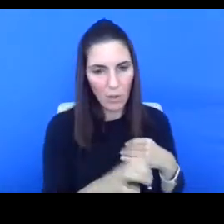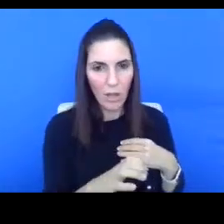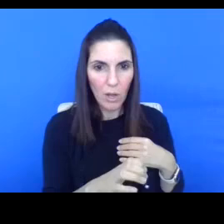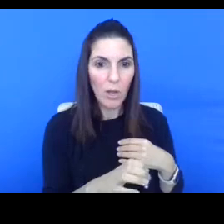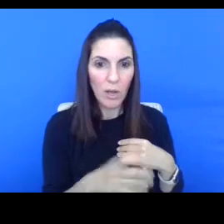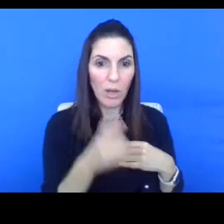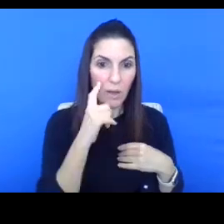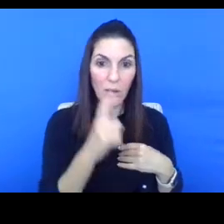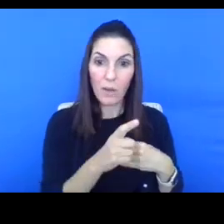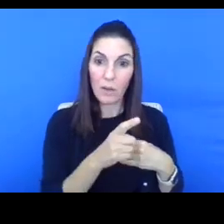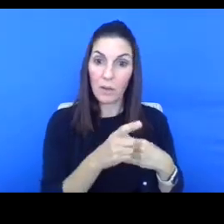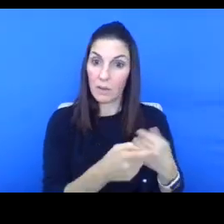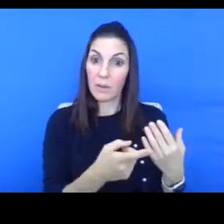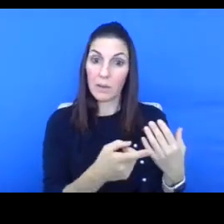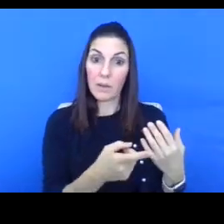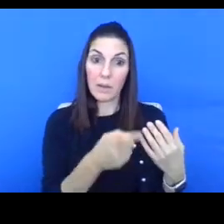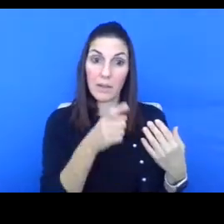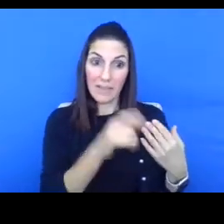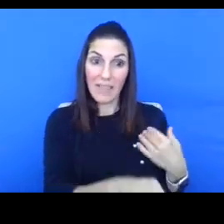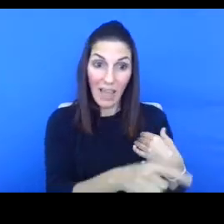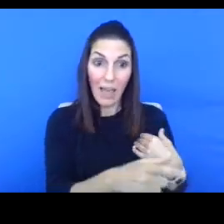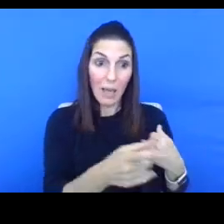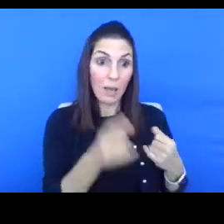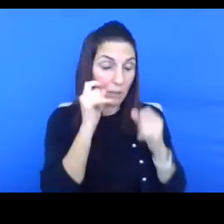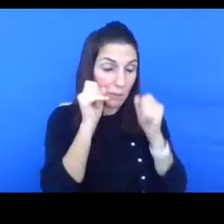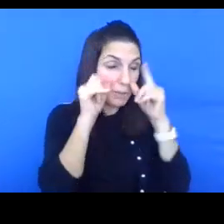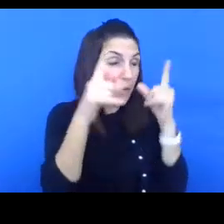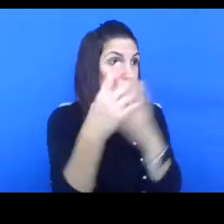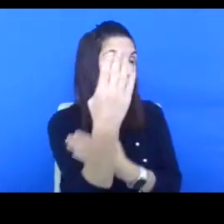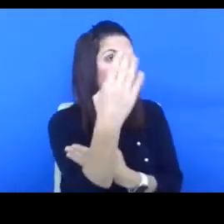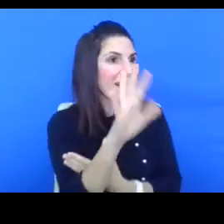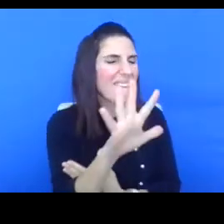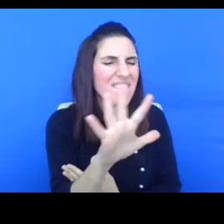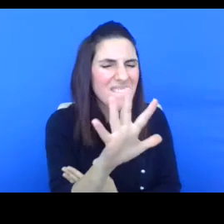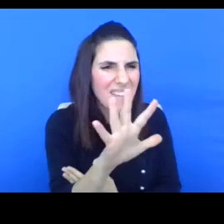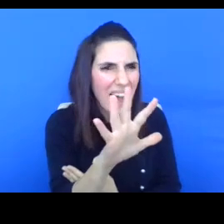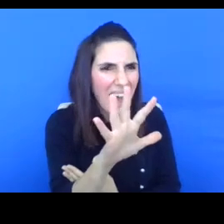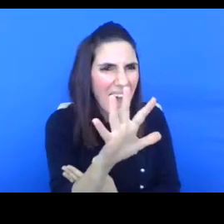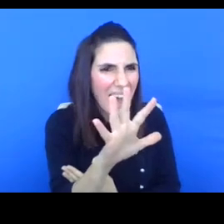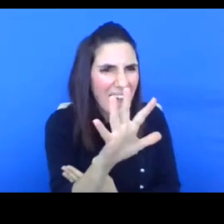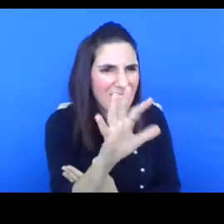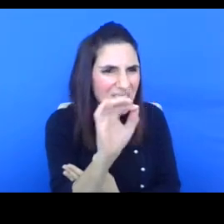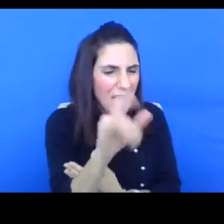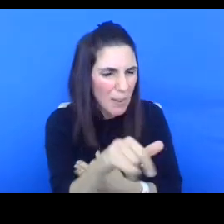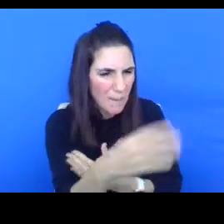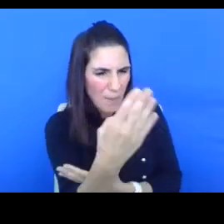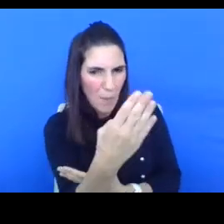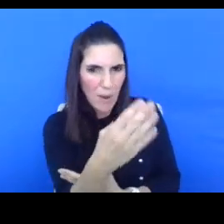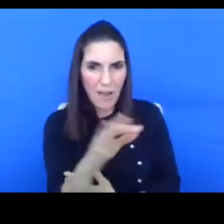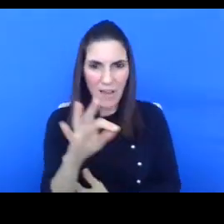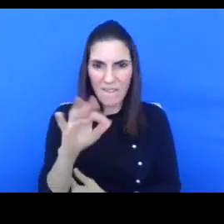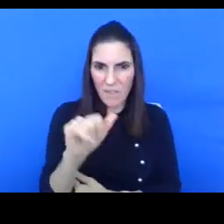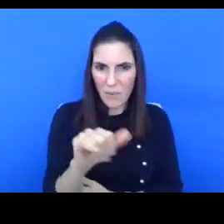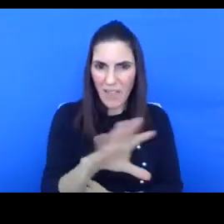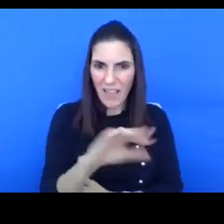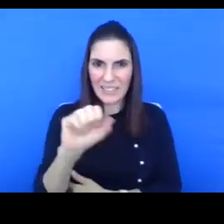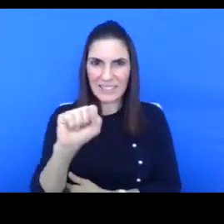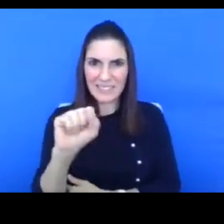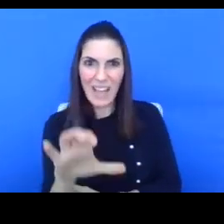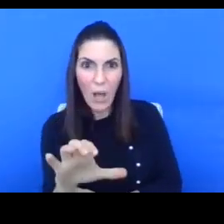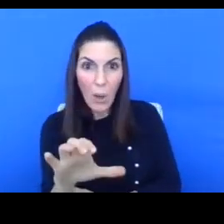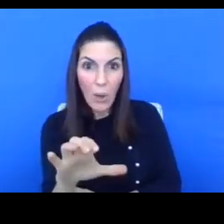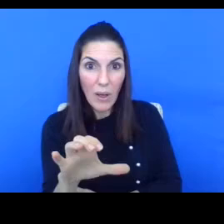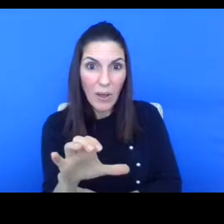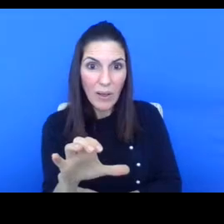go there. Beaufort, South Carolina, they woke up to a temperature of 5 degrees that morning. Florence, South Carolina, big old